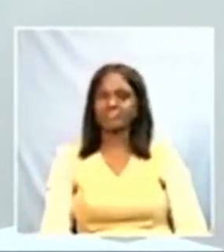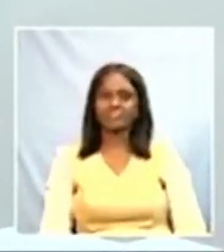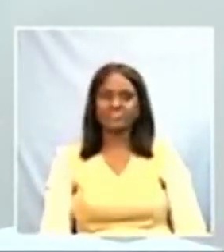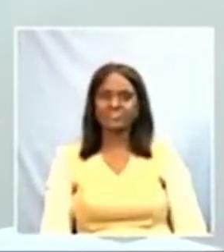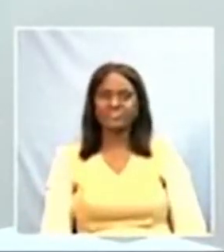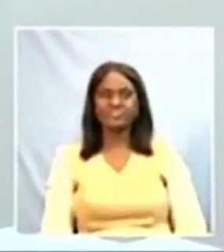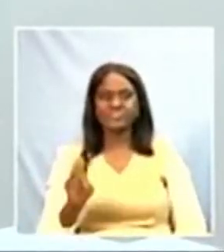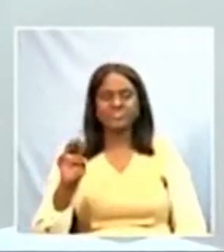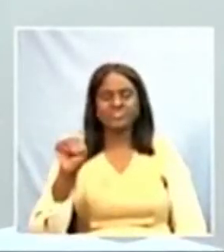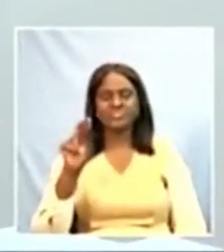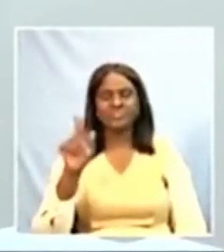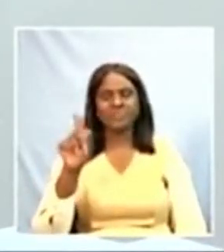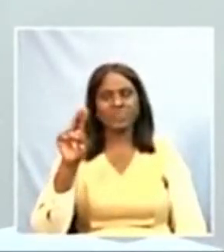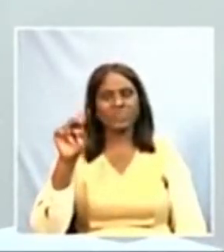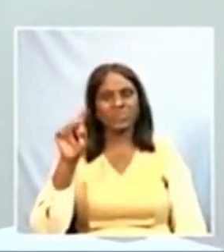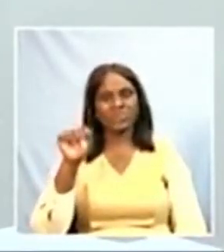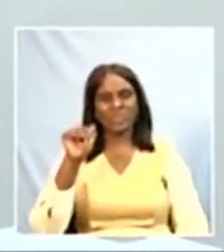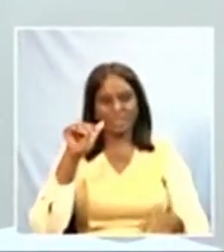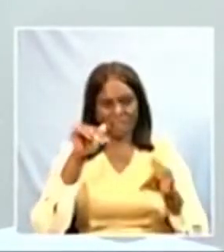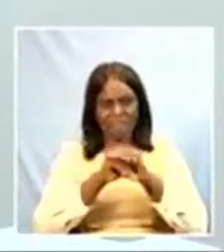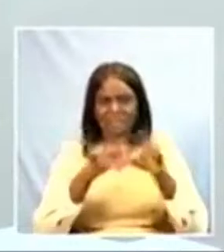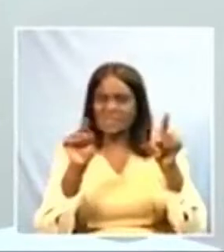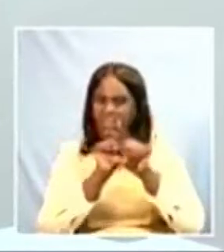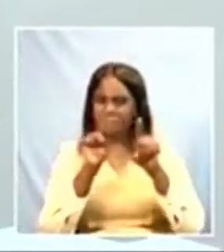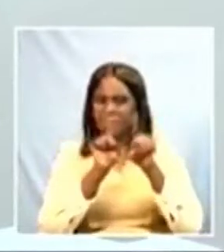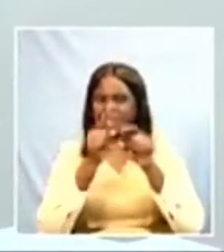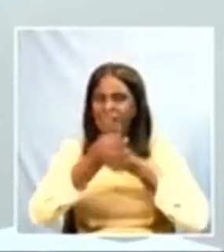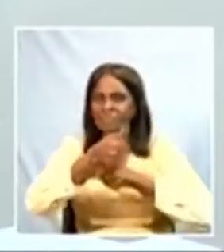Honorable Munda. Just on the same behind the scenes.